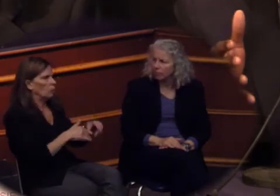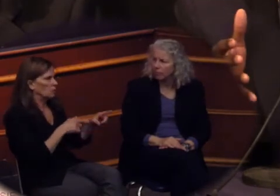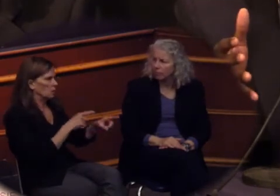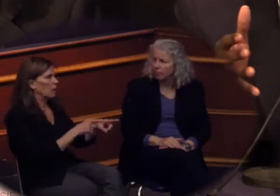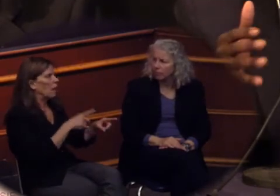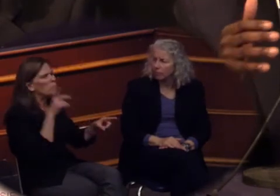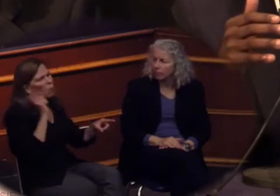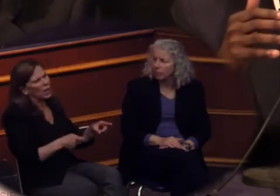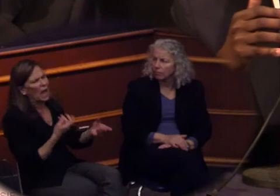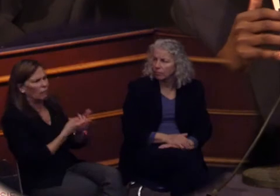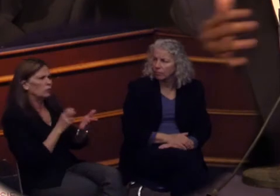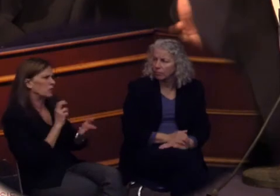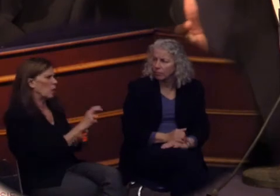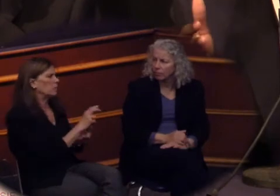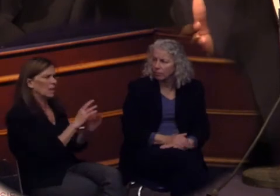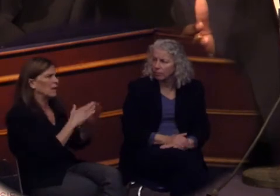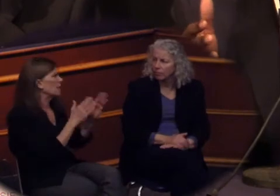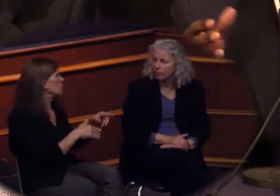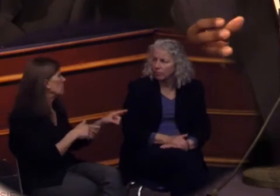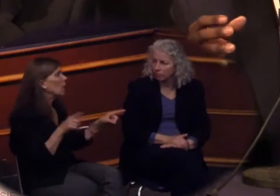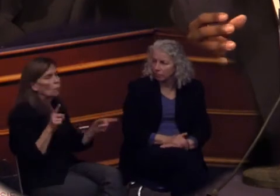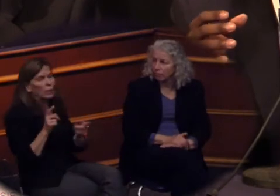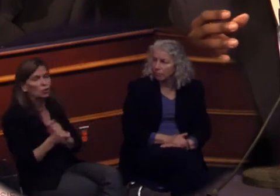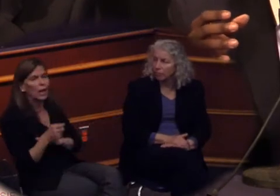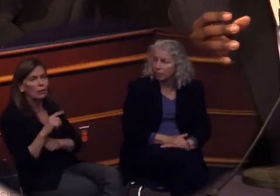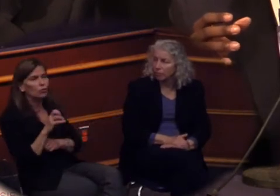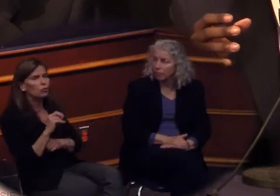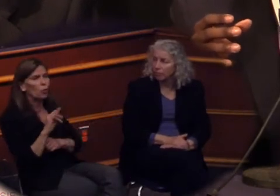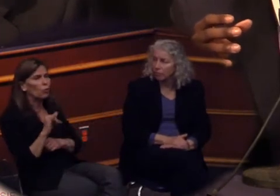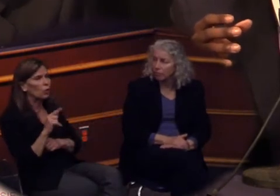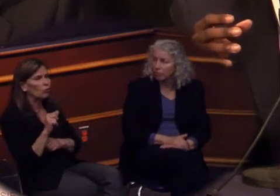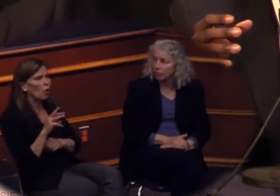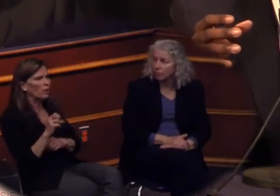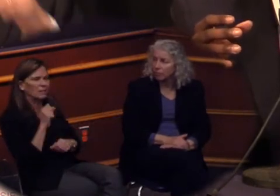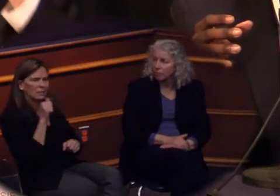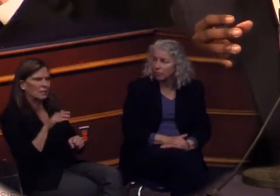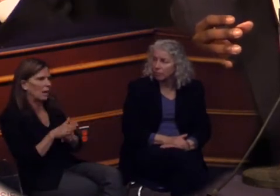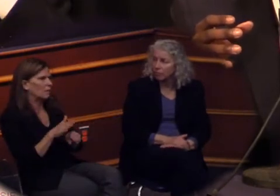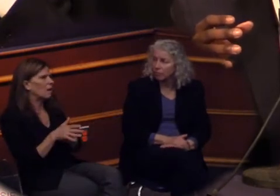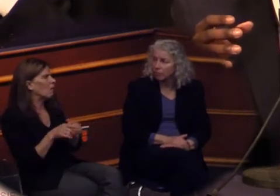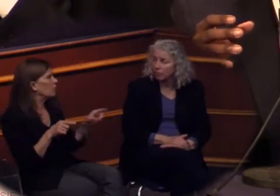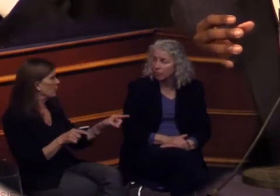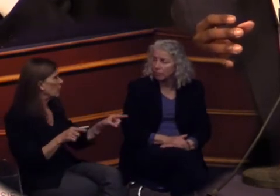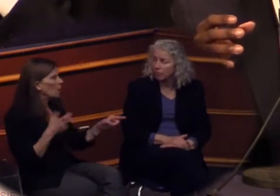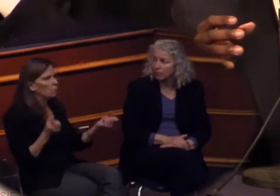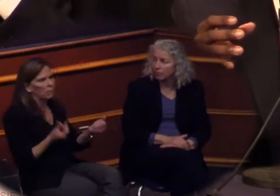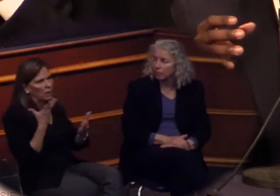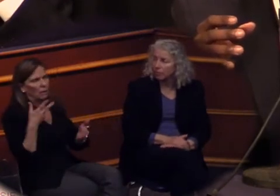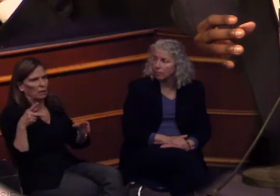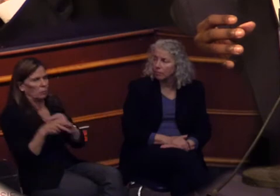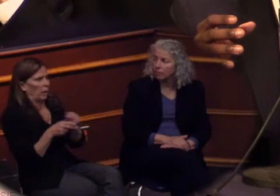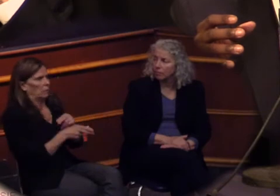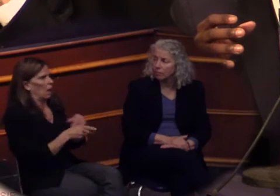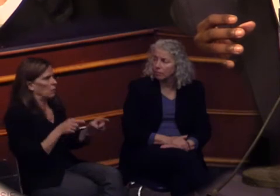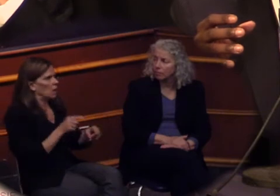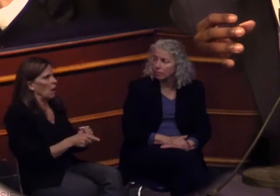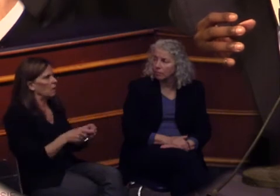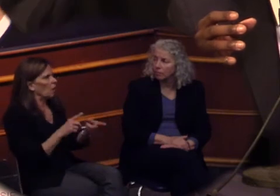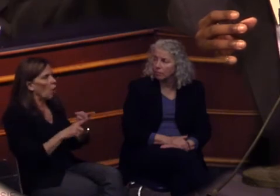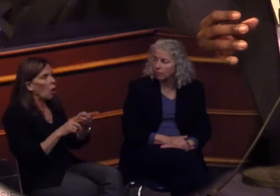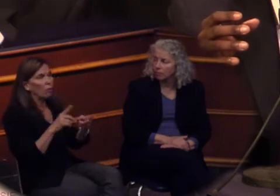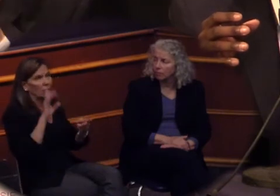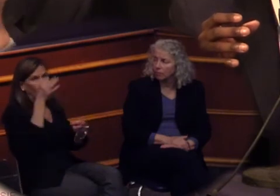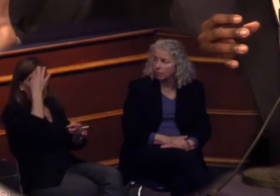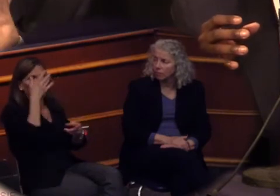not going to happen if we're just changing zoning laws. CDBG funds at the federal level have been cut. Community development block grants have been cut at the